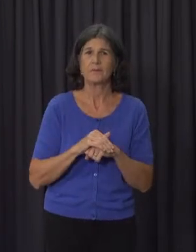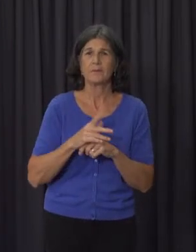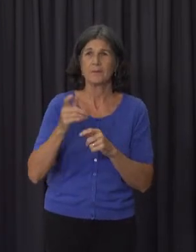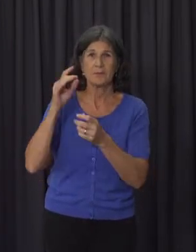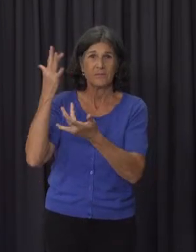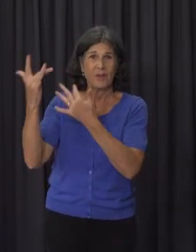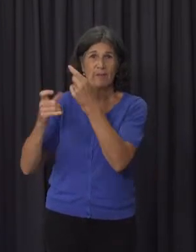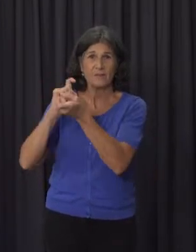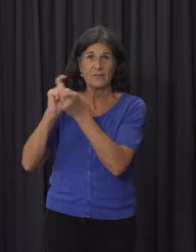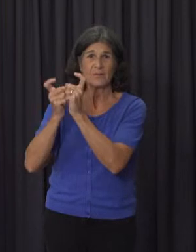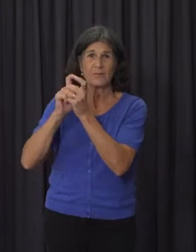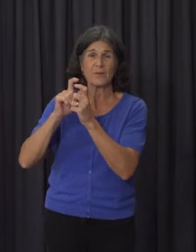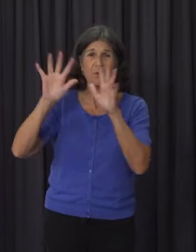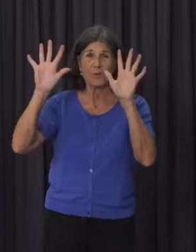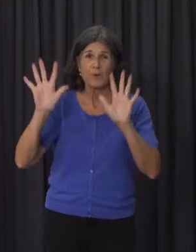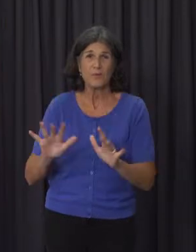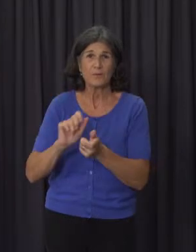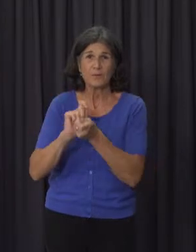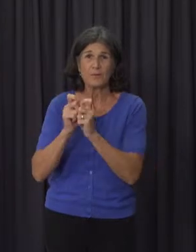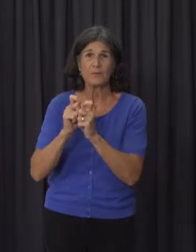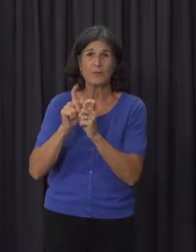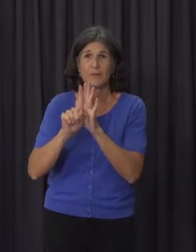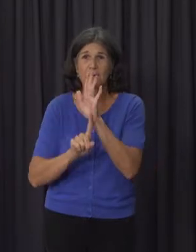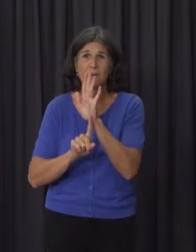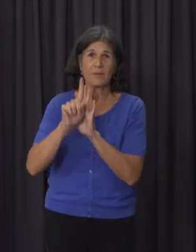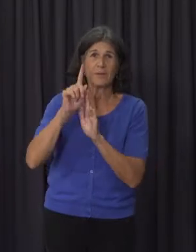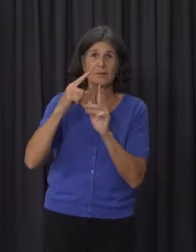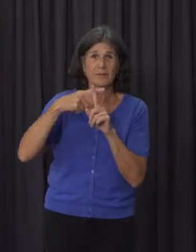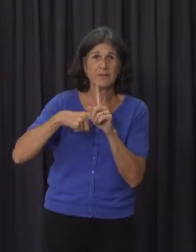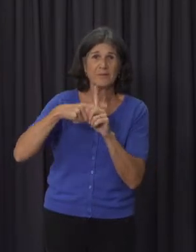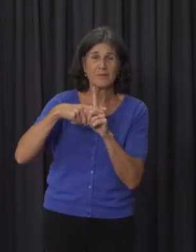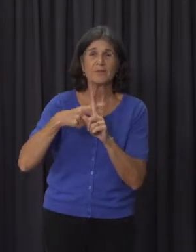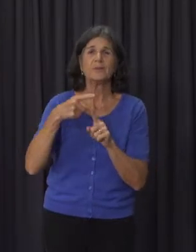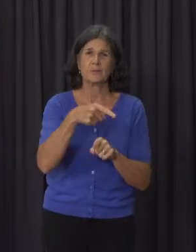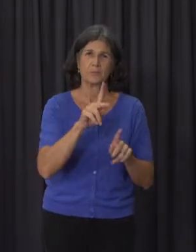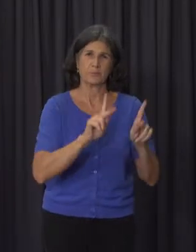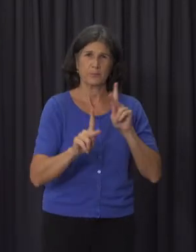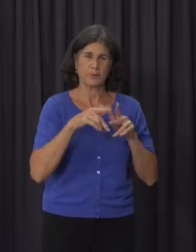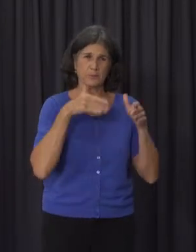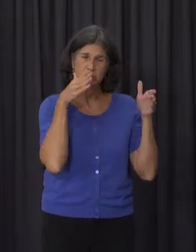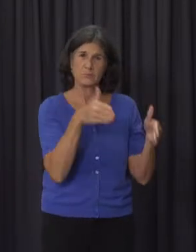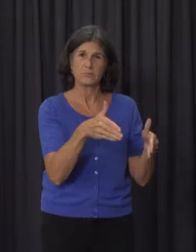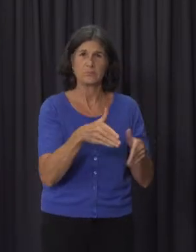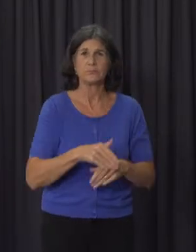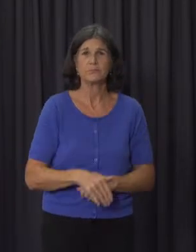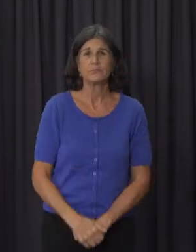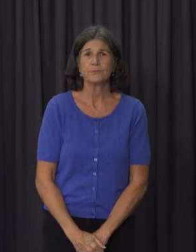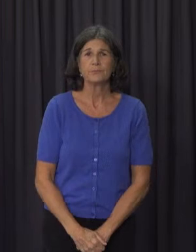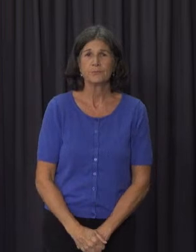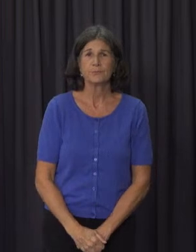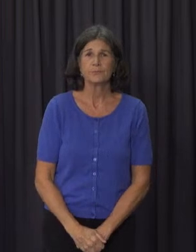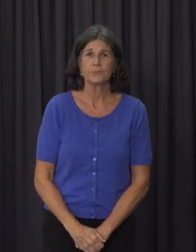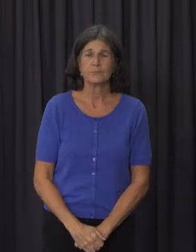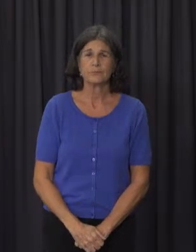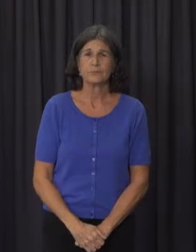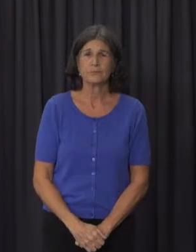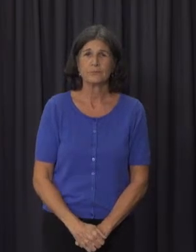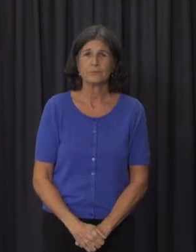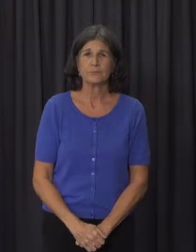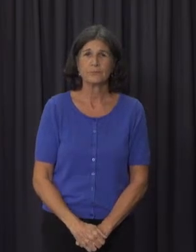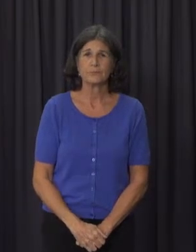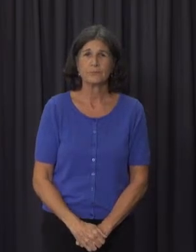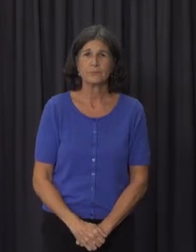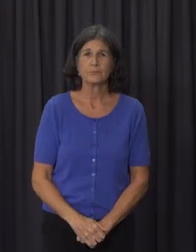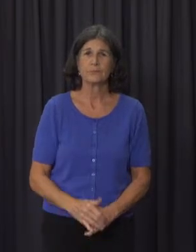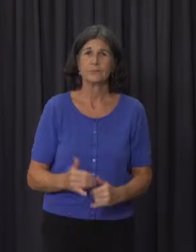we're anticipating this weekend. Finally, I'm not surprised, but still I'm very pleased and thankful to hear